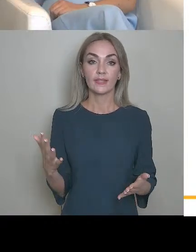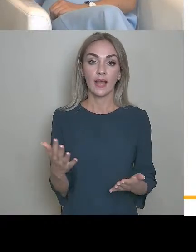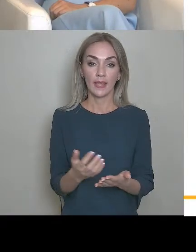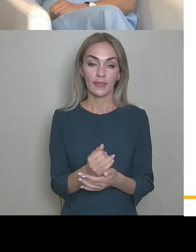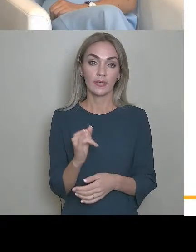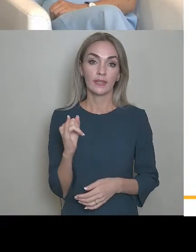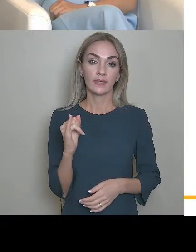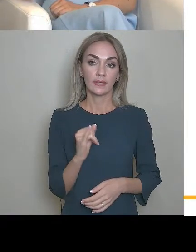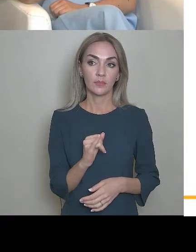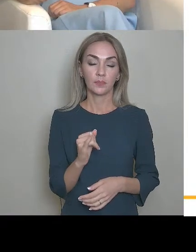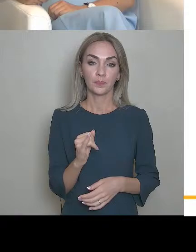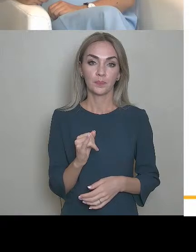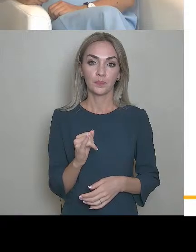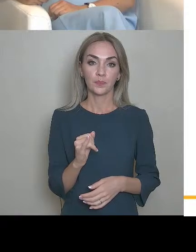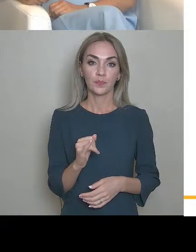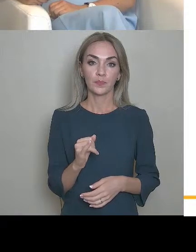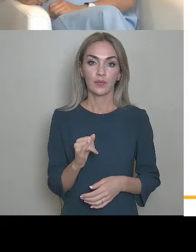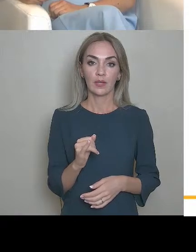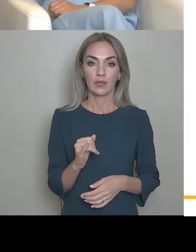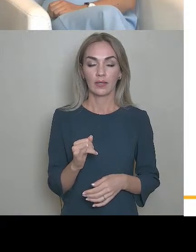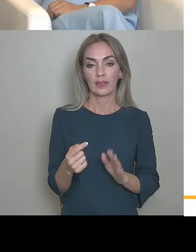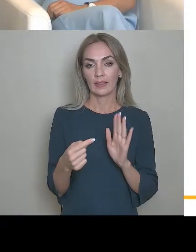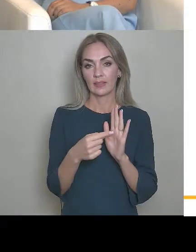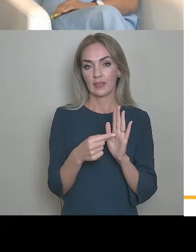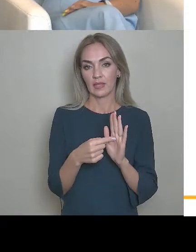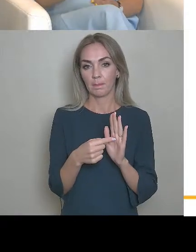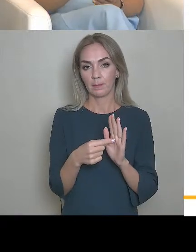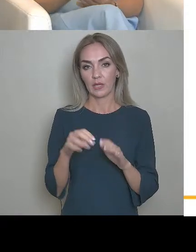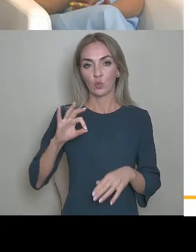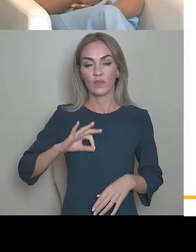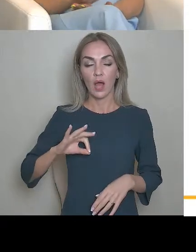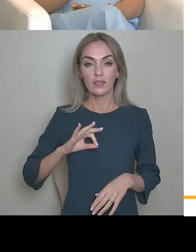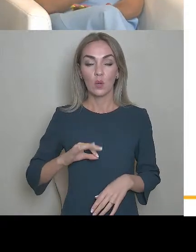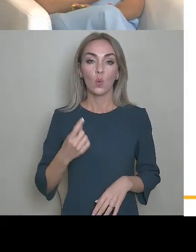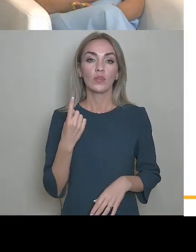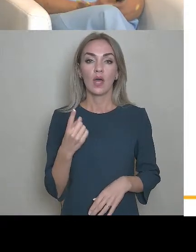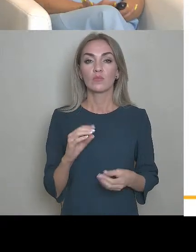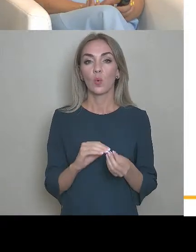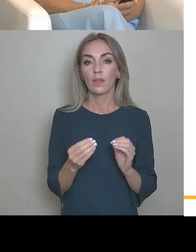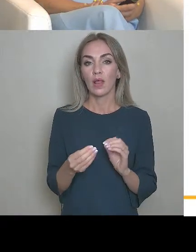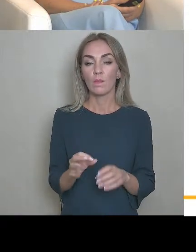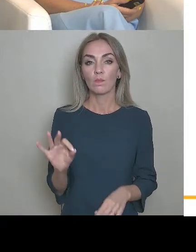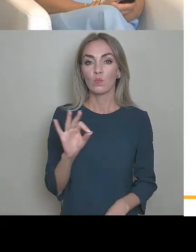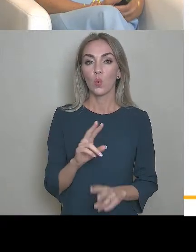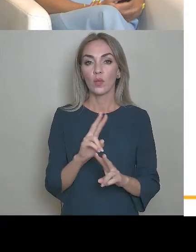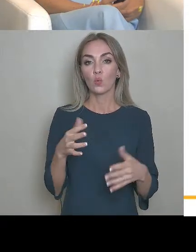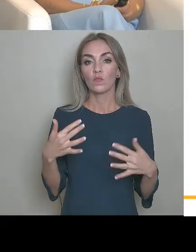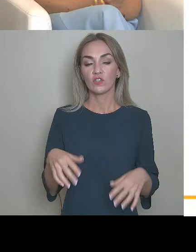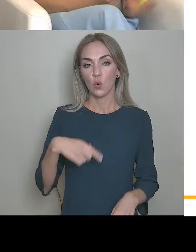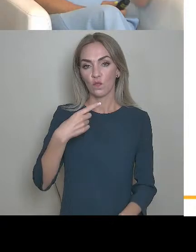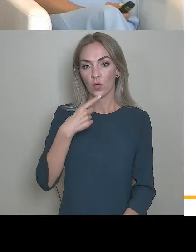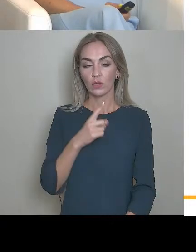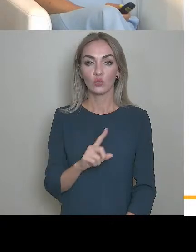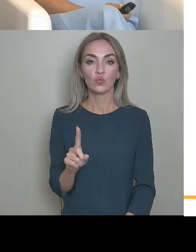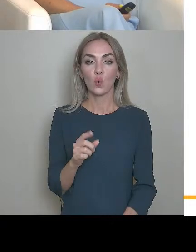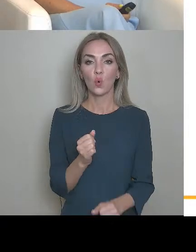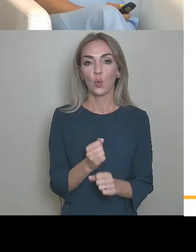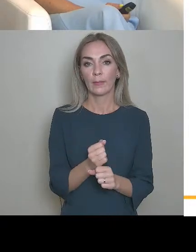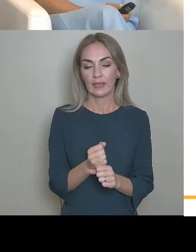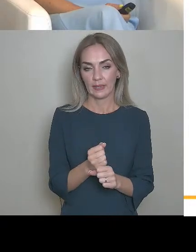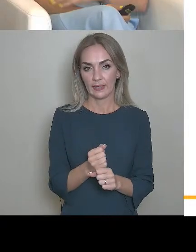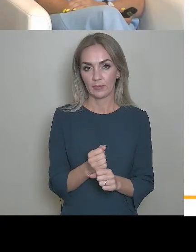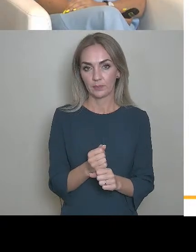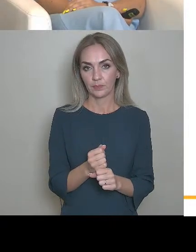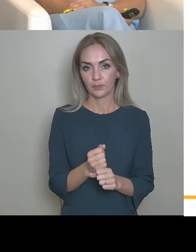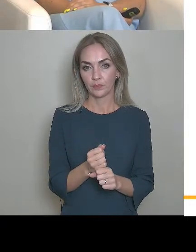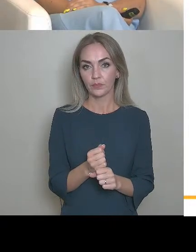this decision of the CEC and to be governed by it. But one of the problems and issues which has been mentioned here, what